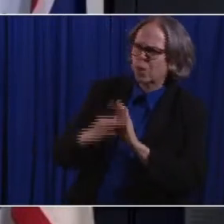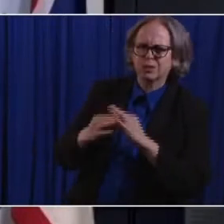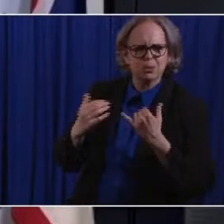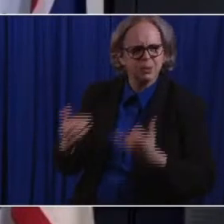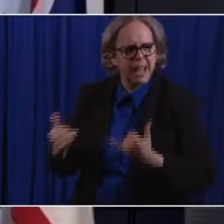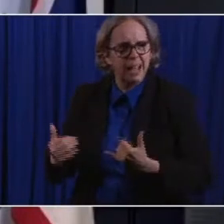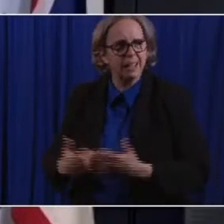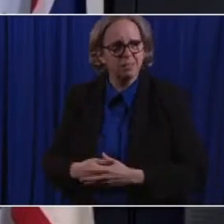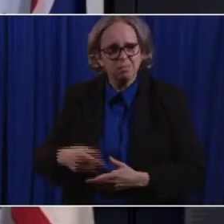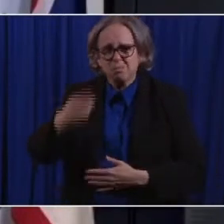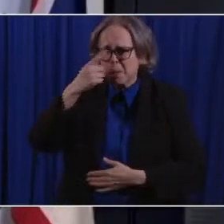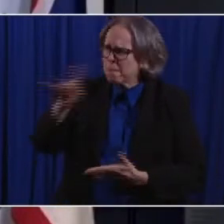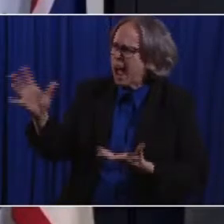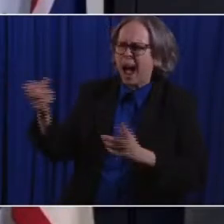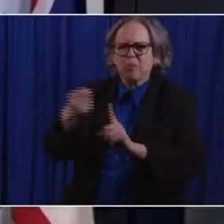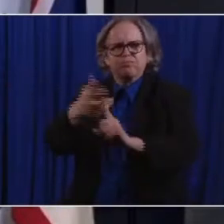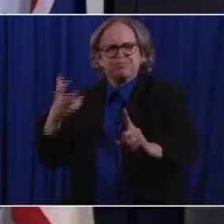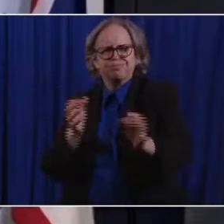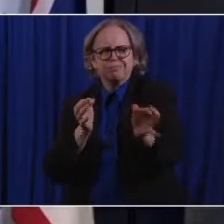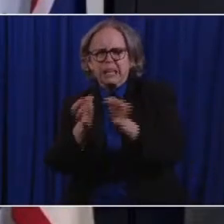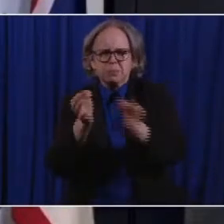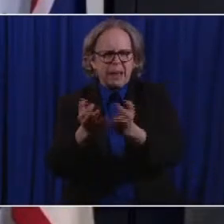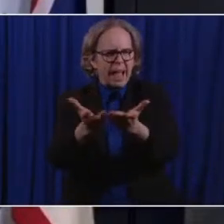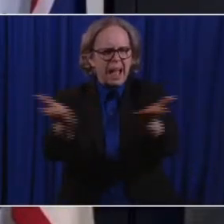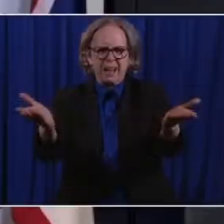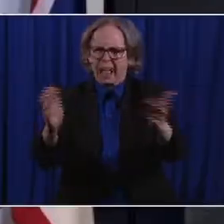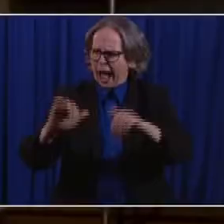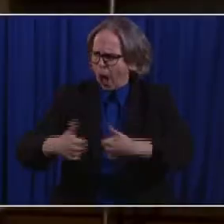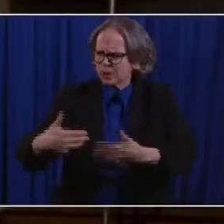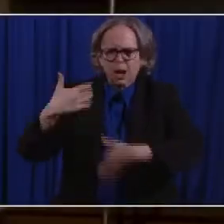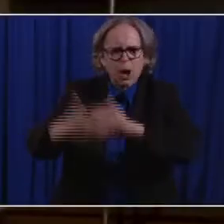of tell us a little bit about how things are going.